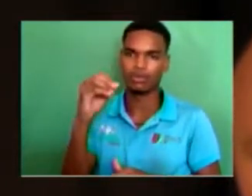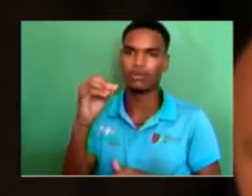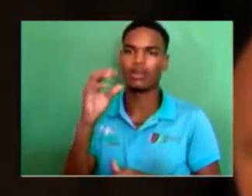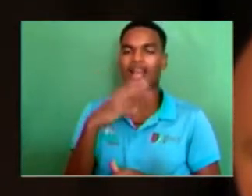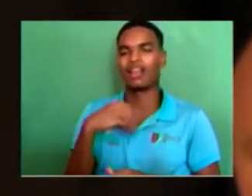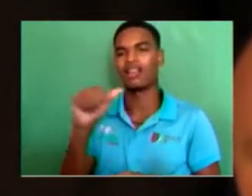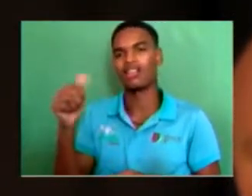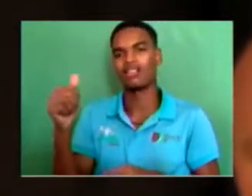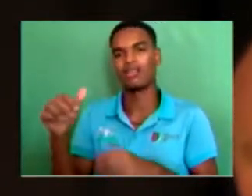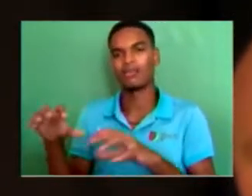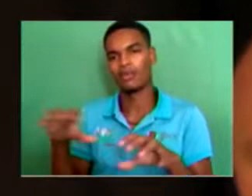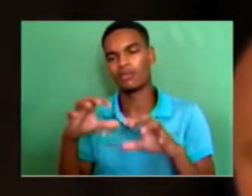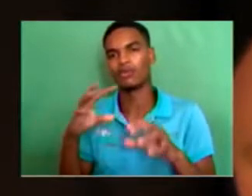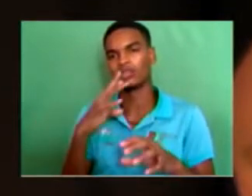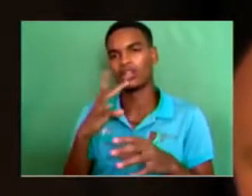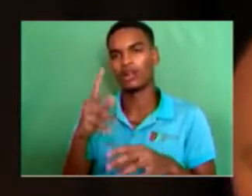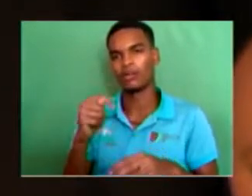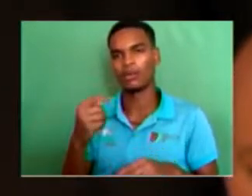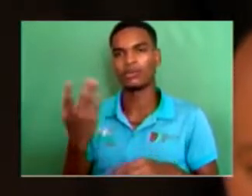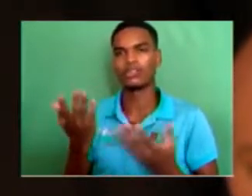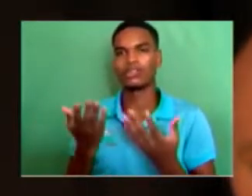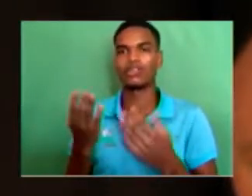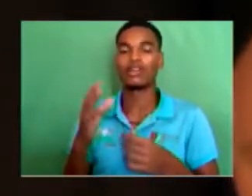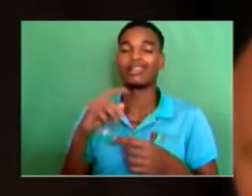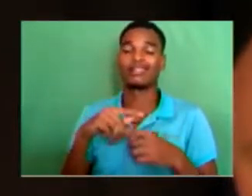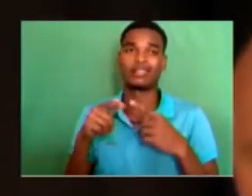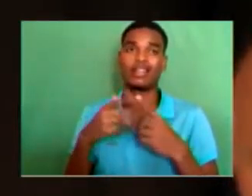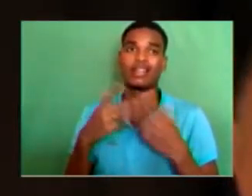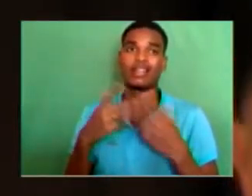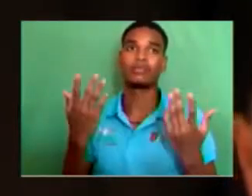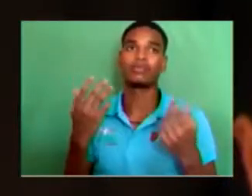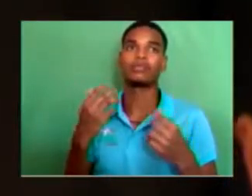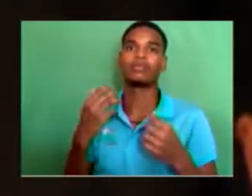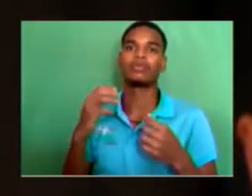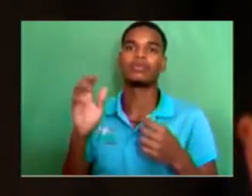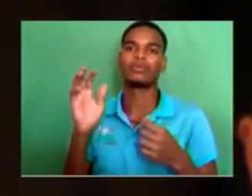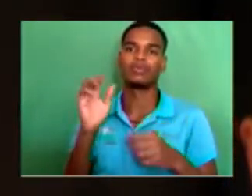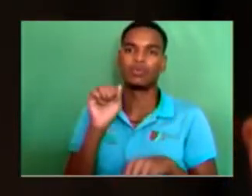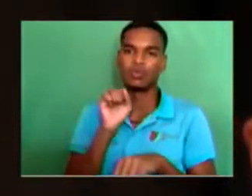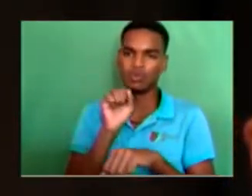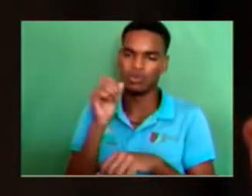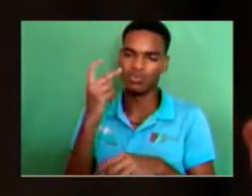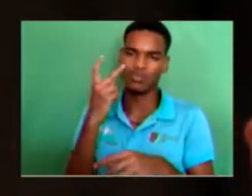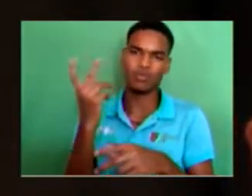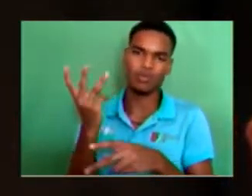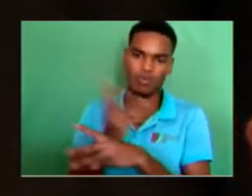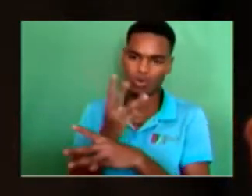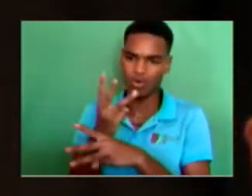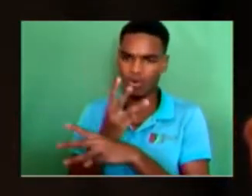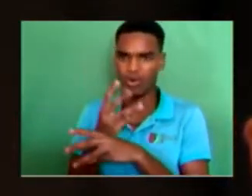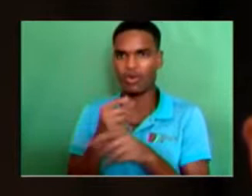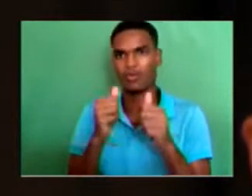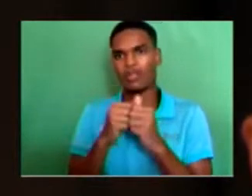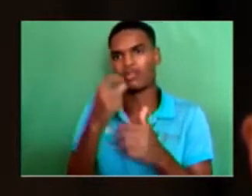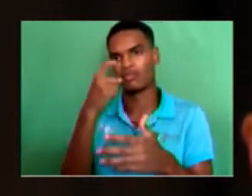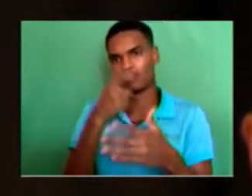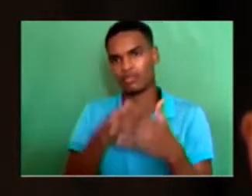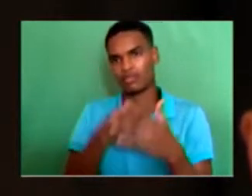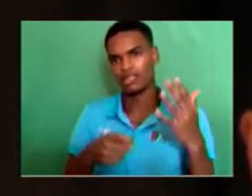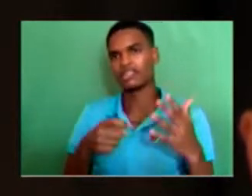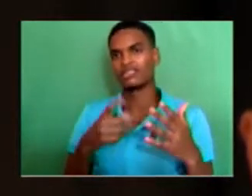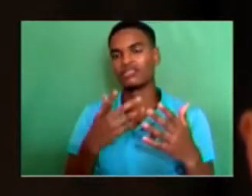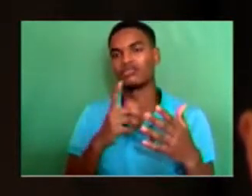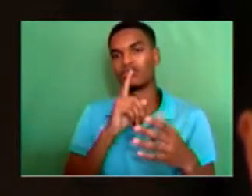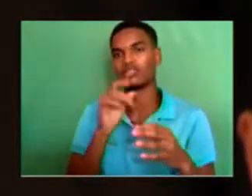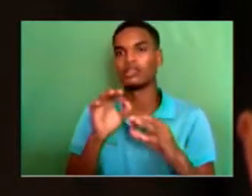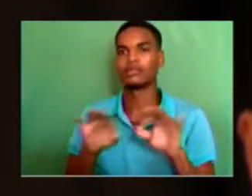here. And then, working that out with the price point too. Price point is important as part